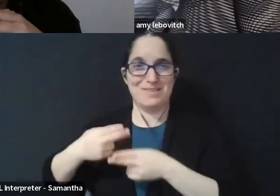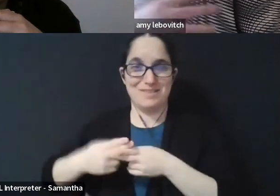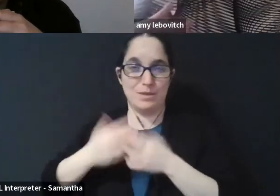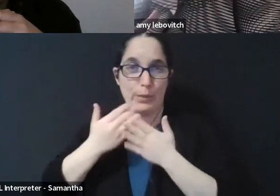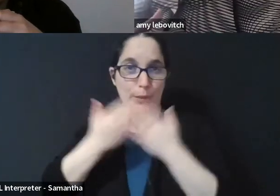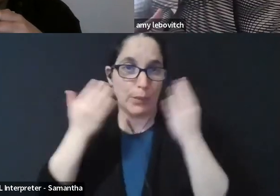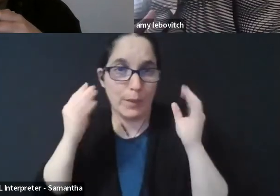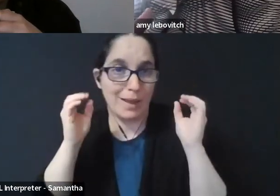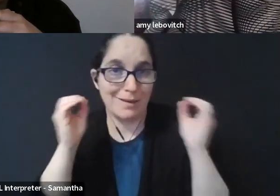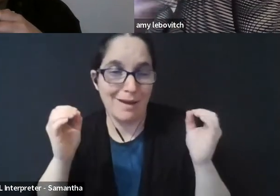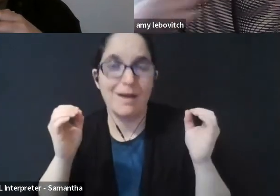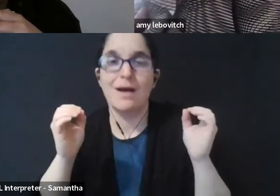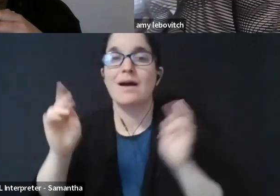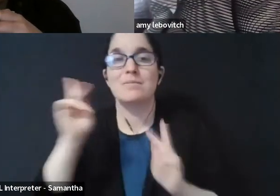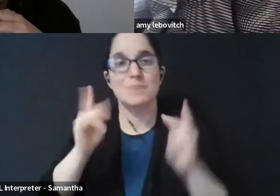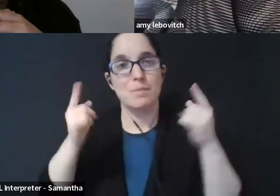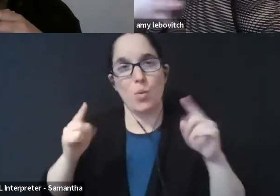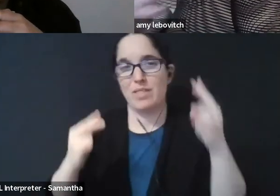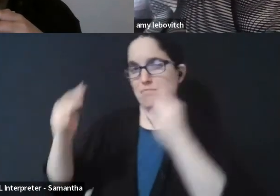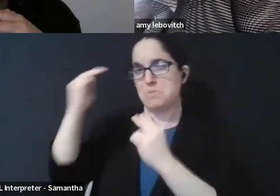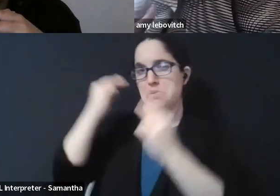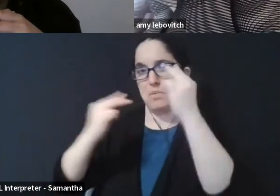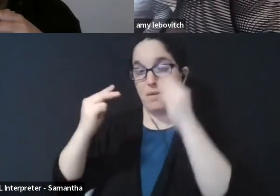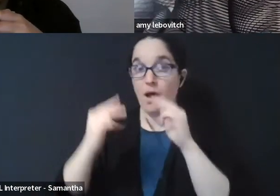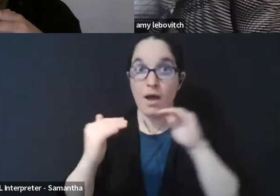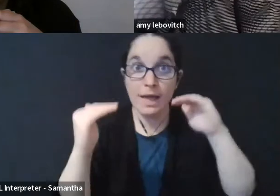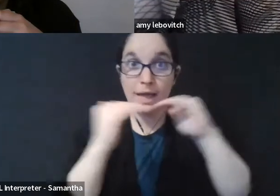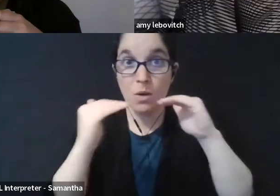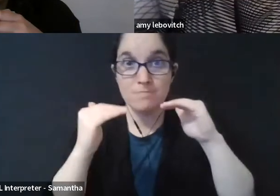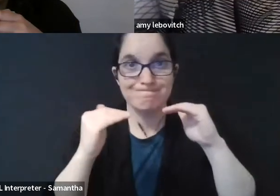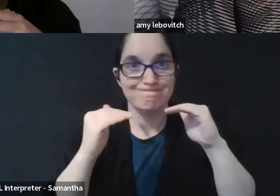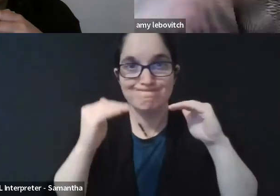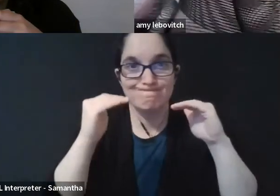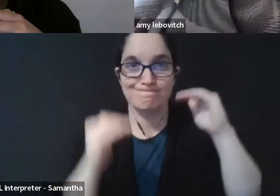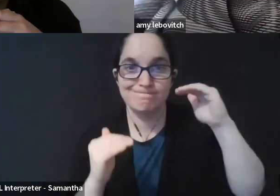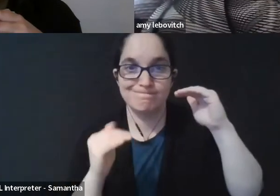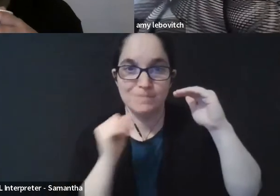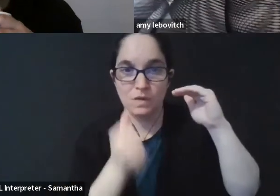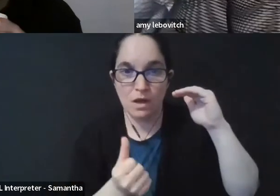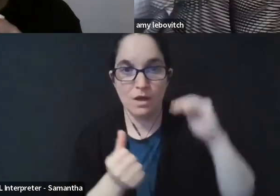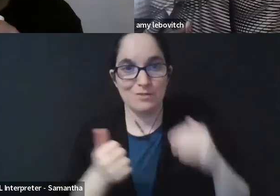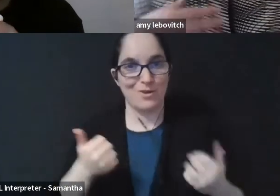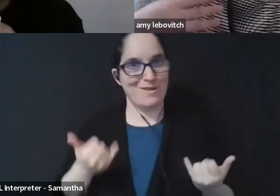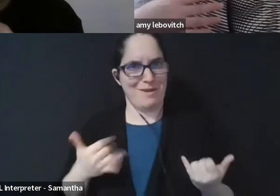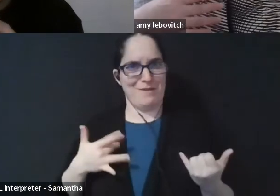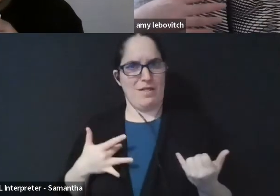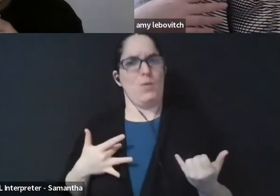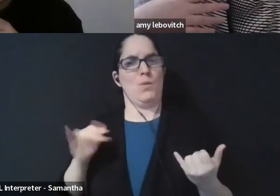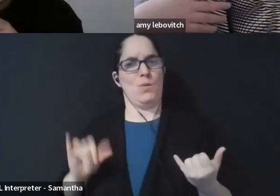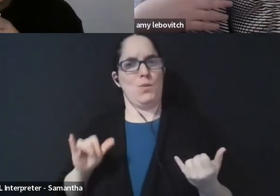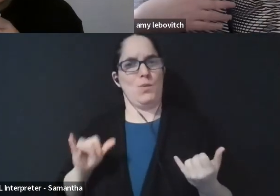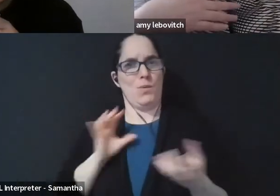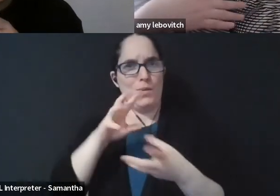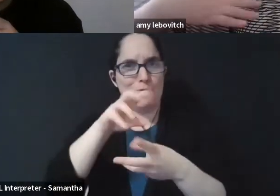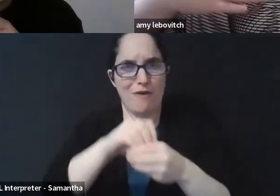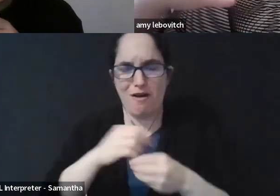we're not seen as equals. And so to be brought in as an equal, right,